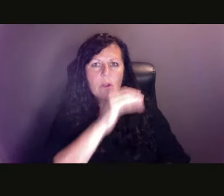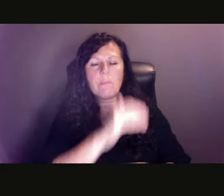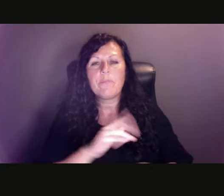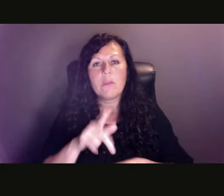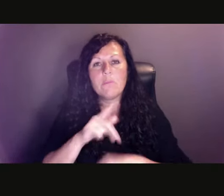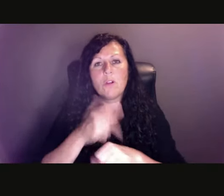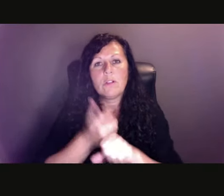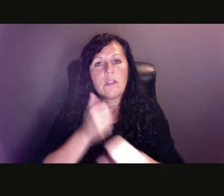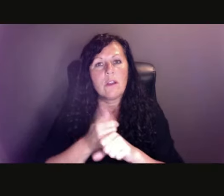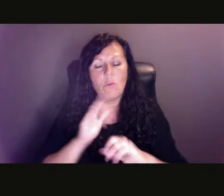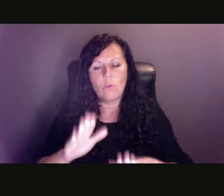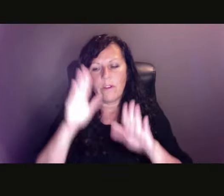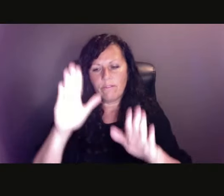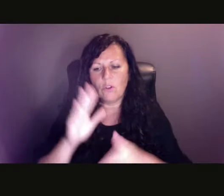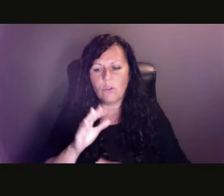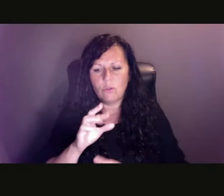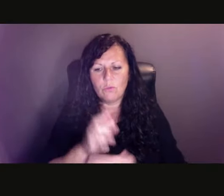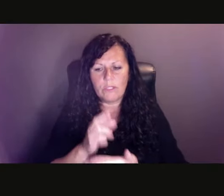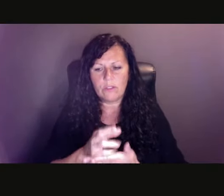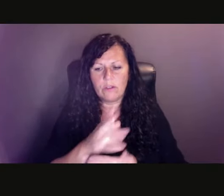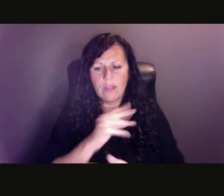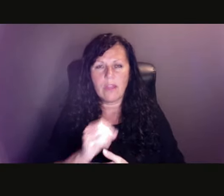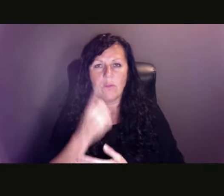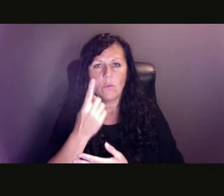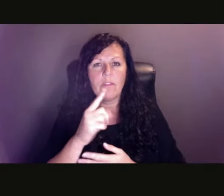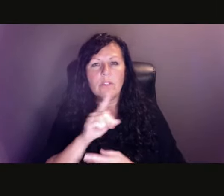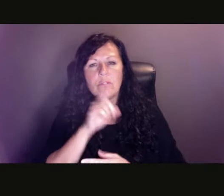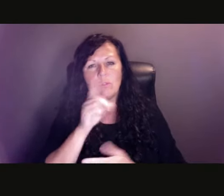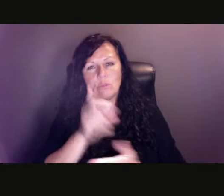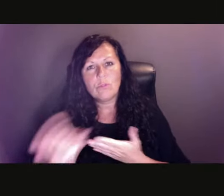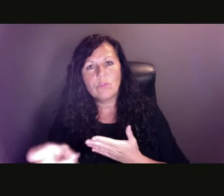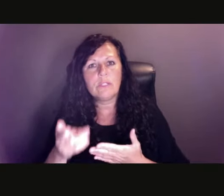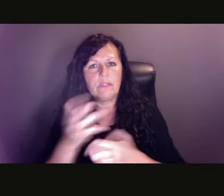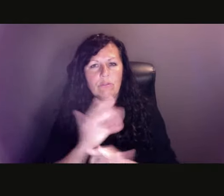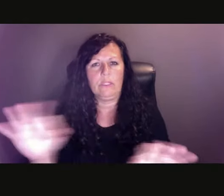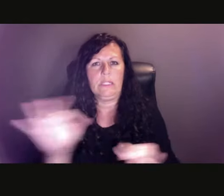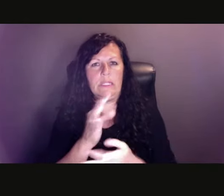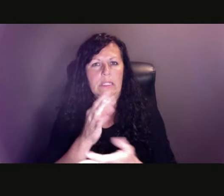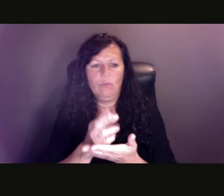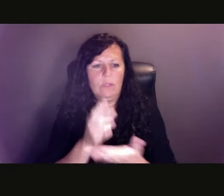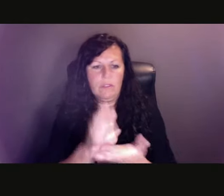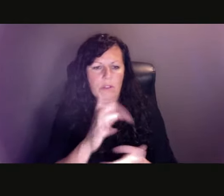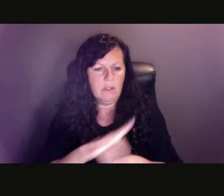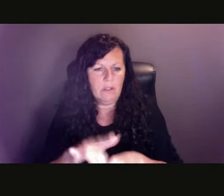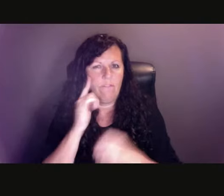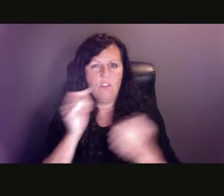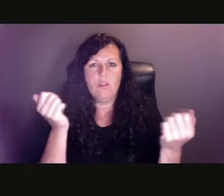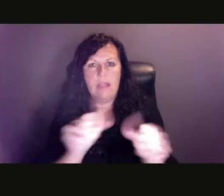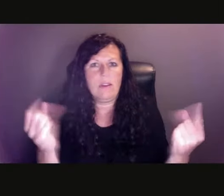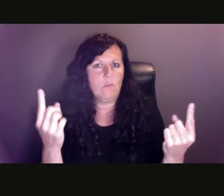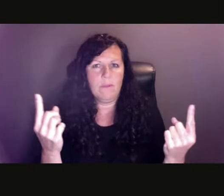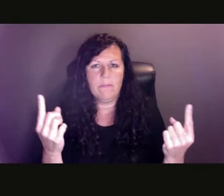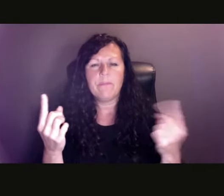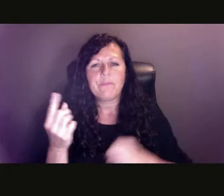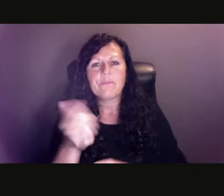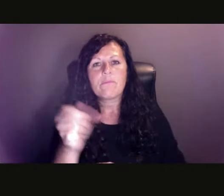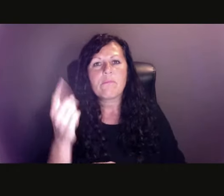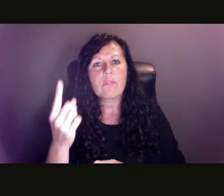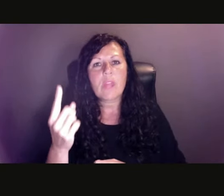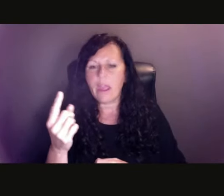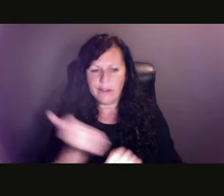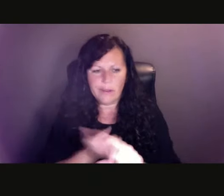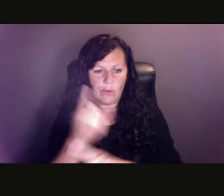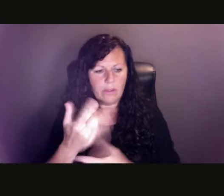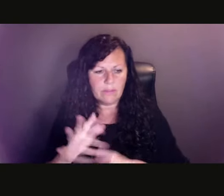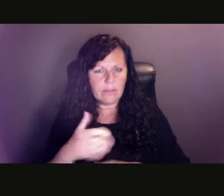one of the truly free resources to anybody. Anyone has a neighborhood park in their neighborhood they can walk